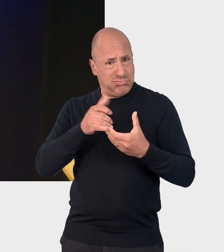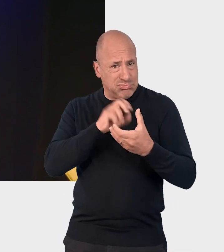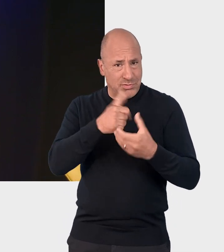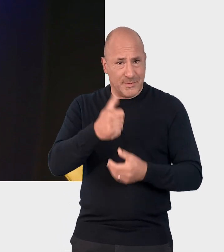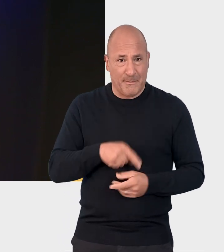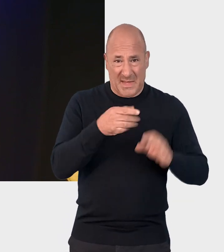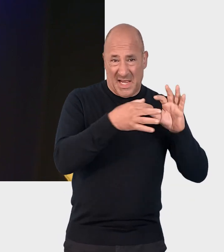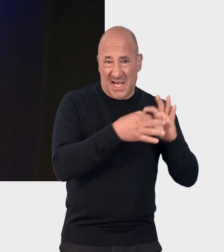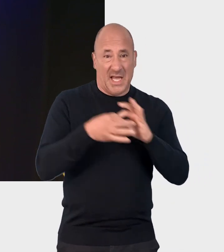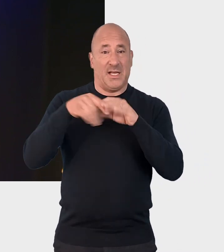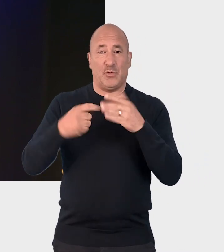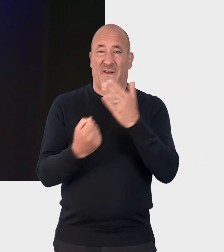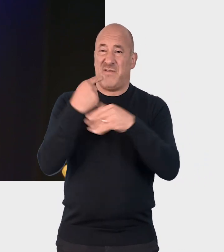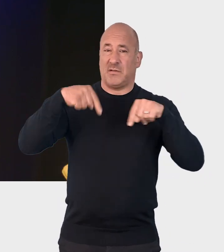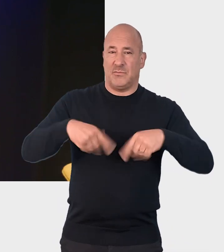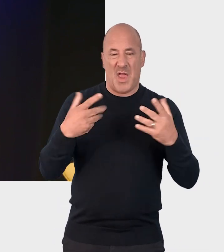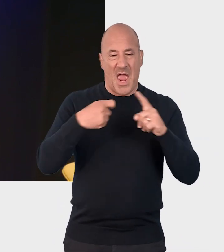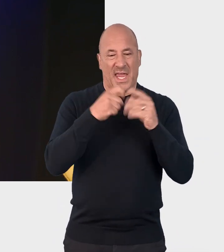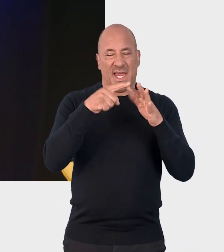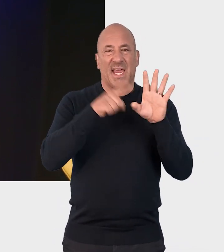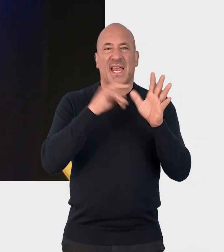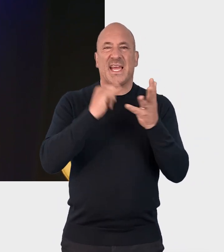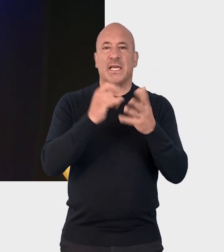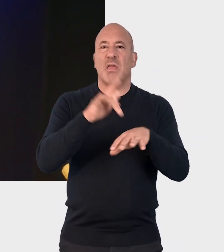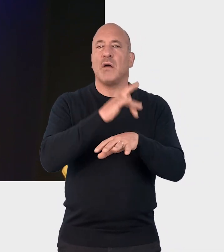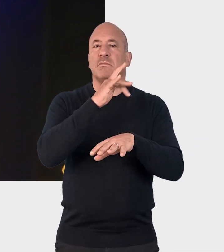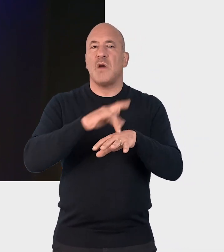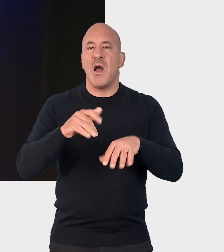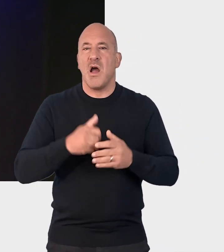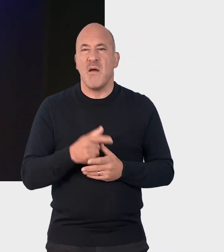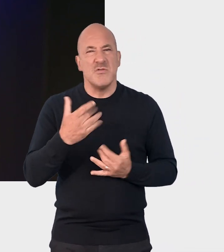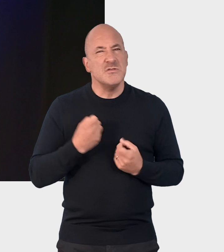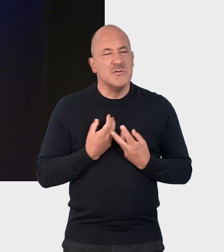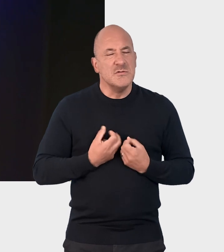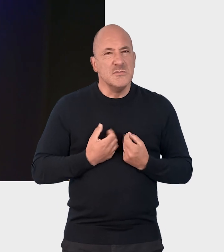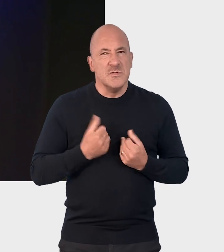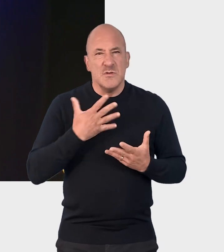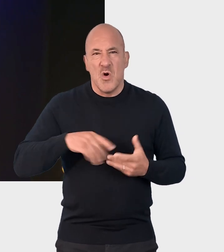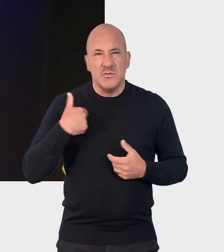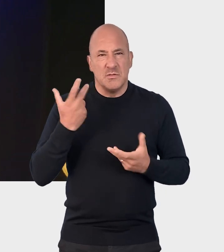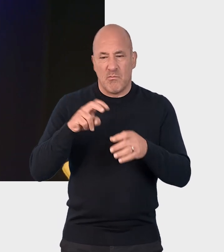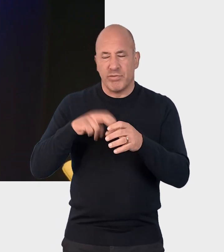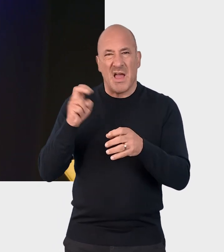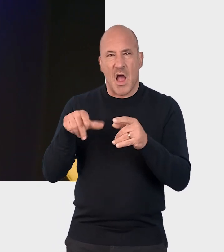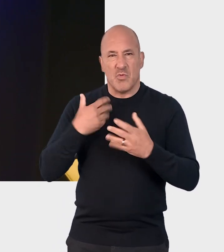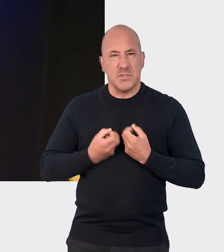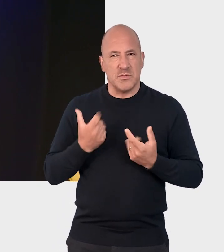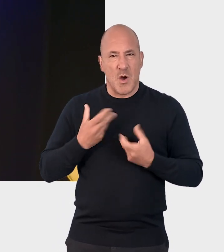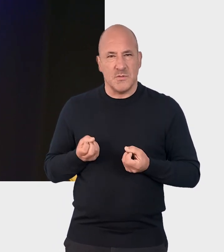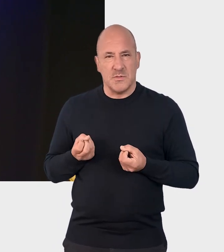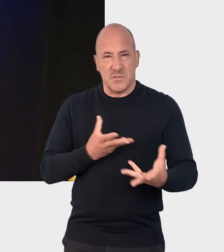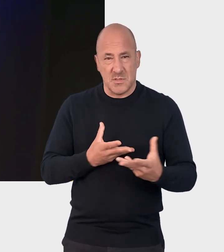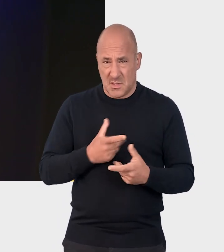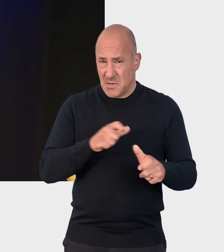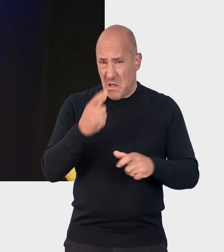ideas. It's linked to the events here in the Quays Theatre, but if you're burning to input something from the breakouts, you can still do